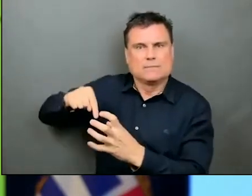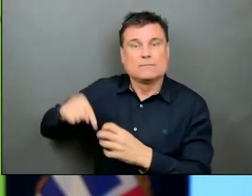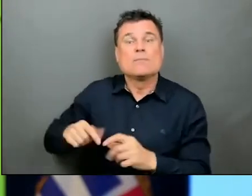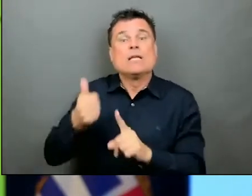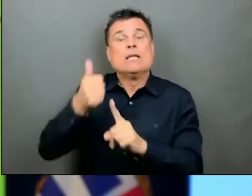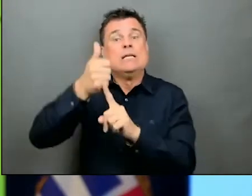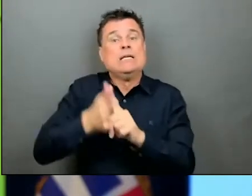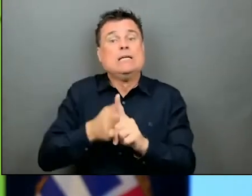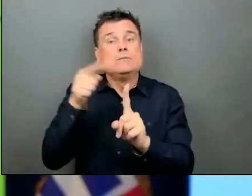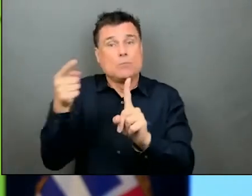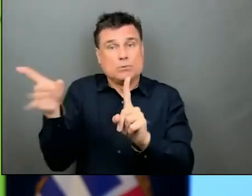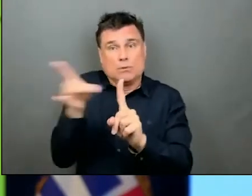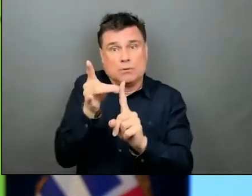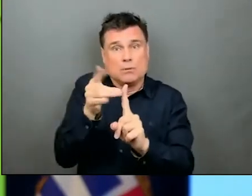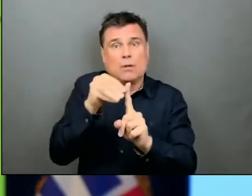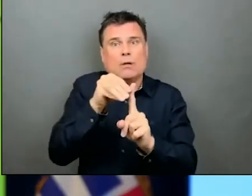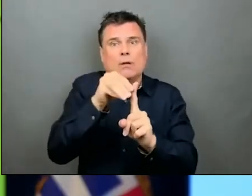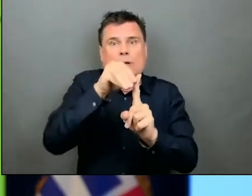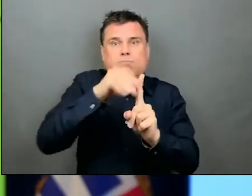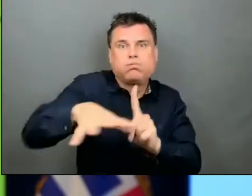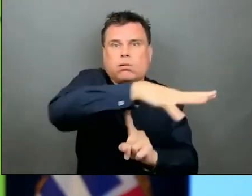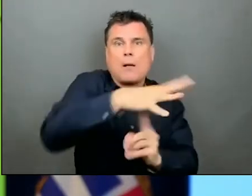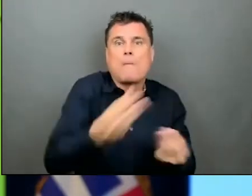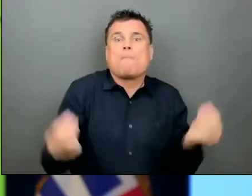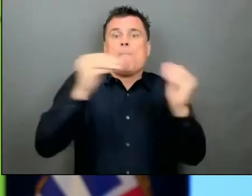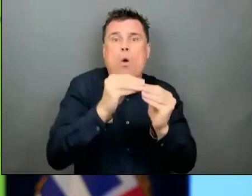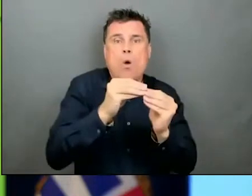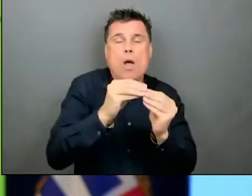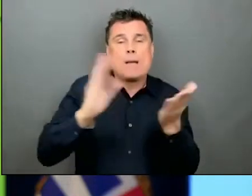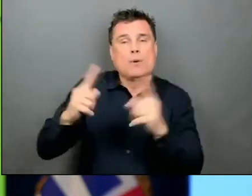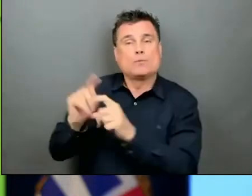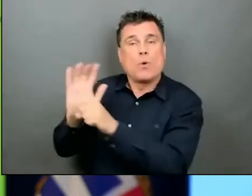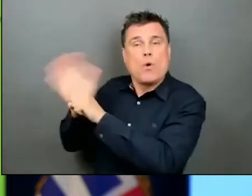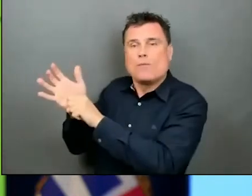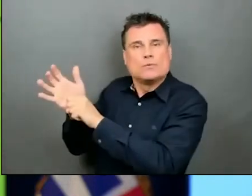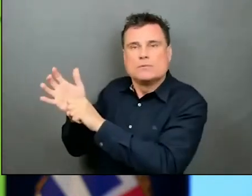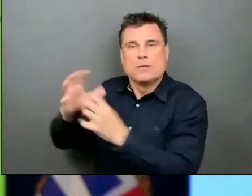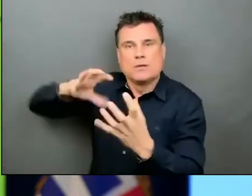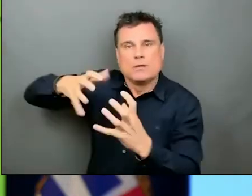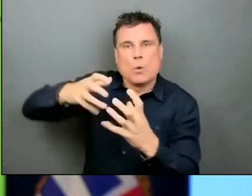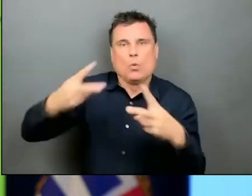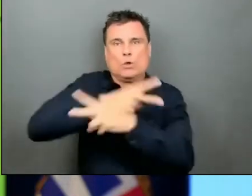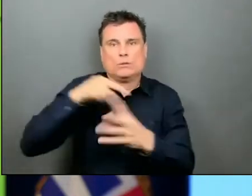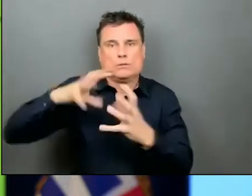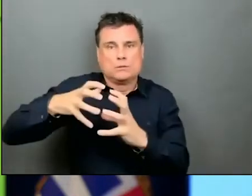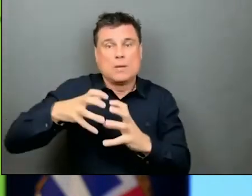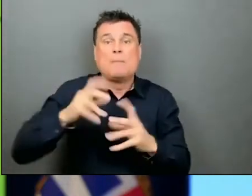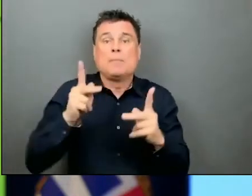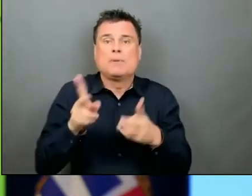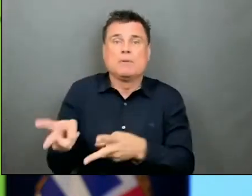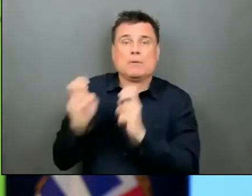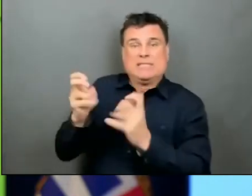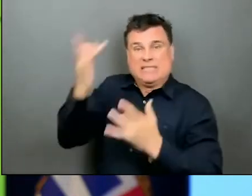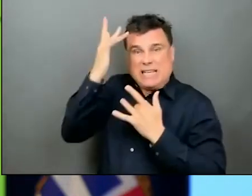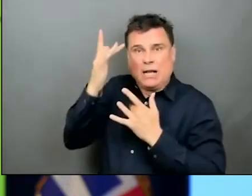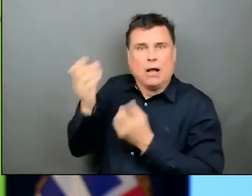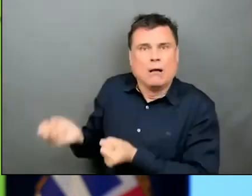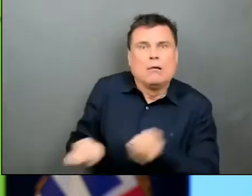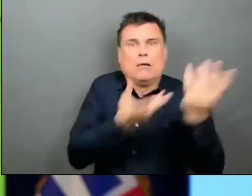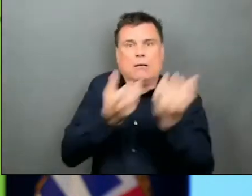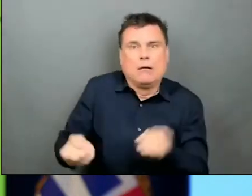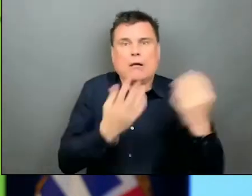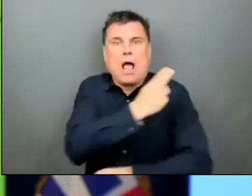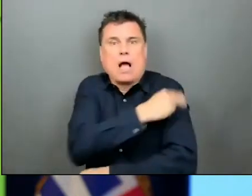more people. And these cases have led to record hospitalizations and a growing strain on our healthcare